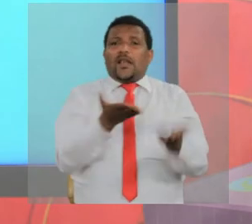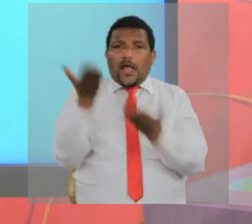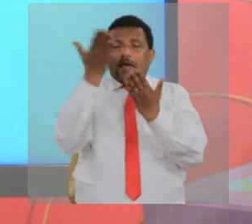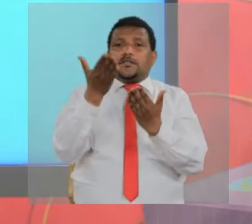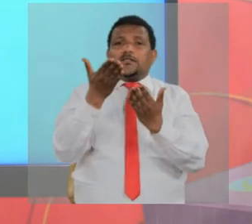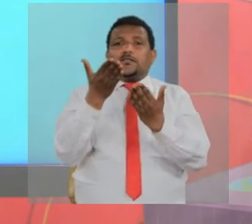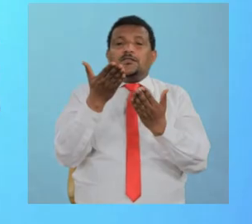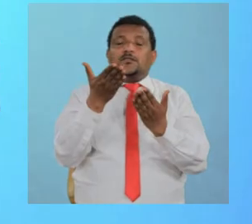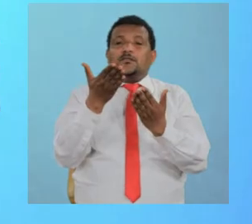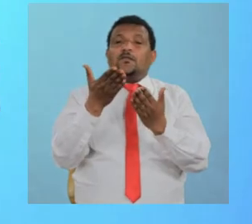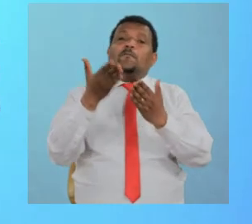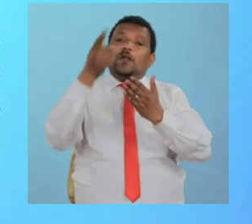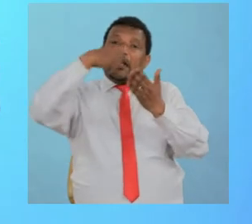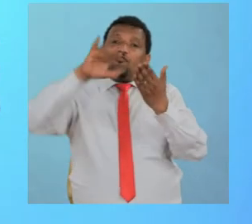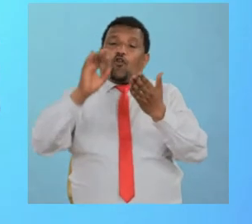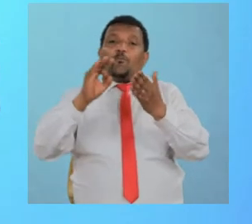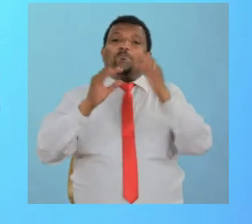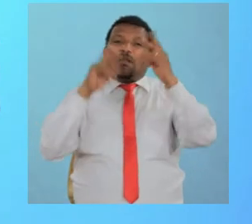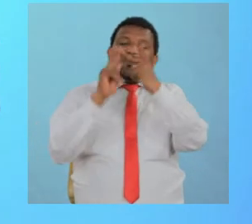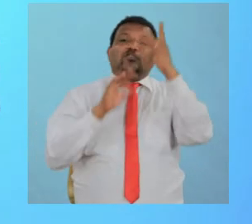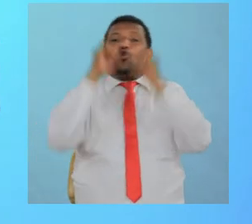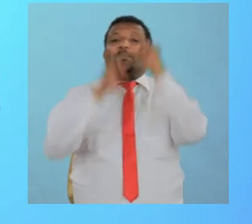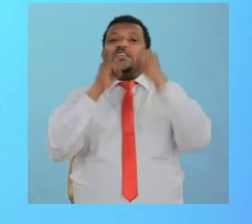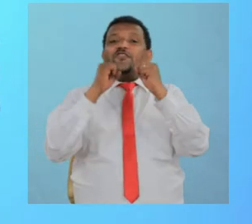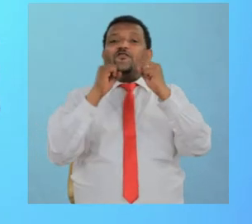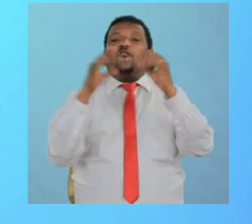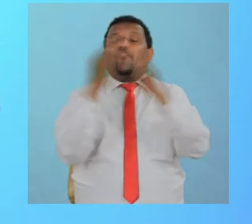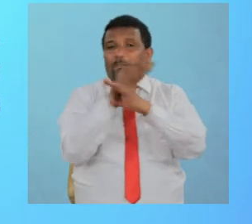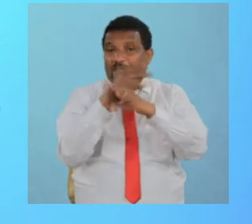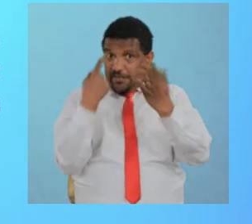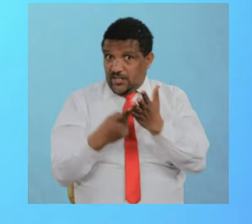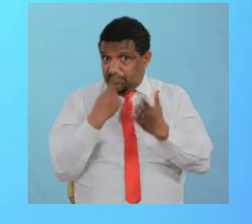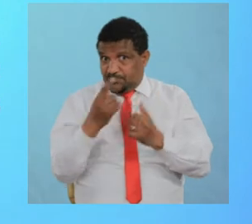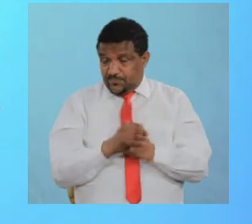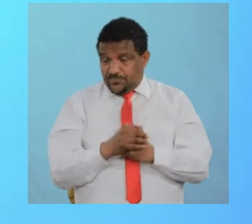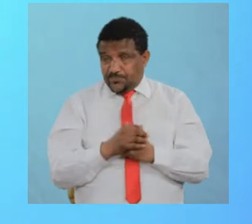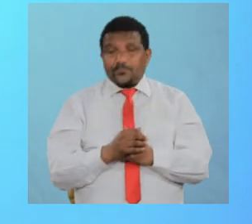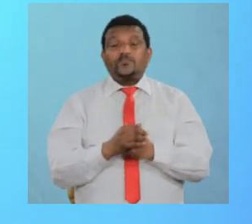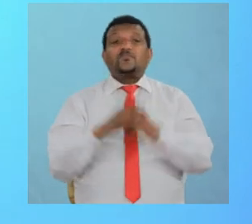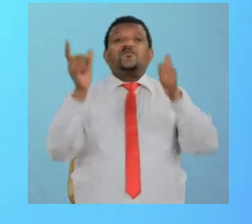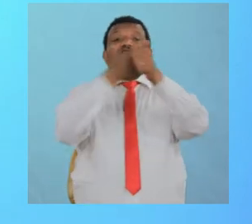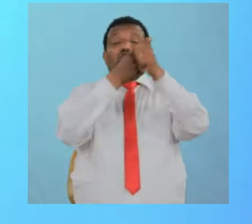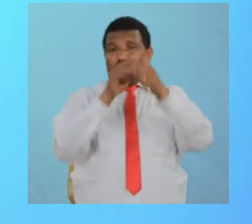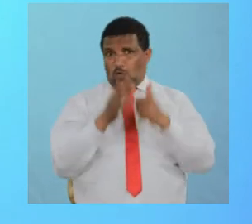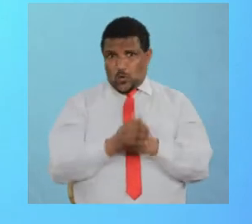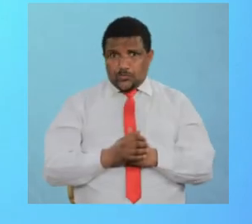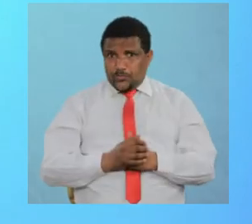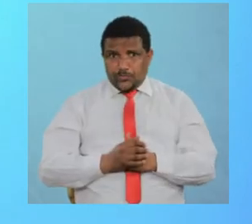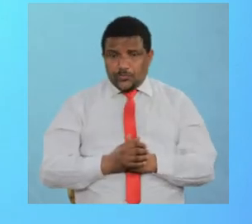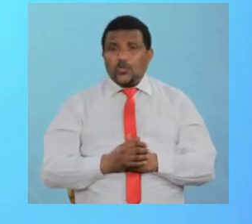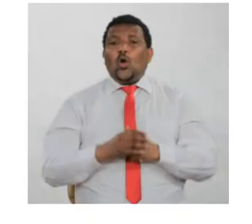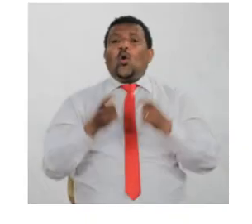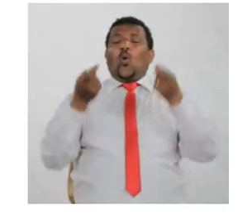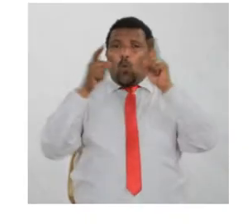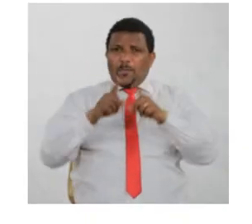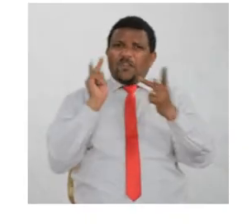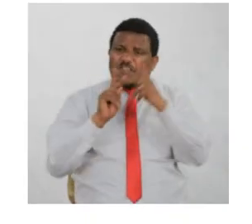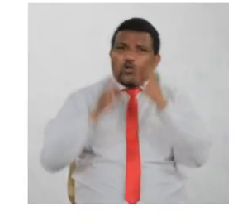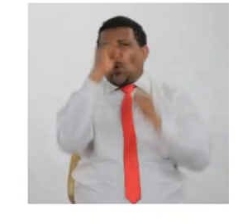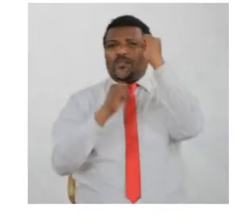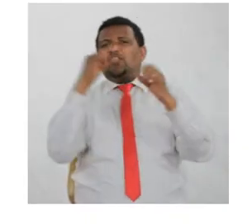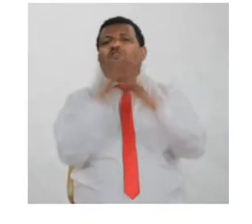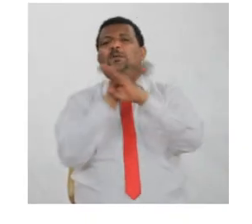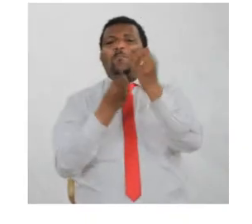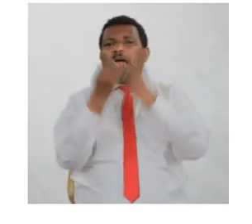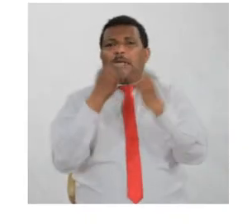competitive firm. Here, First of all, when perfectly competitive